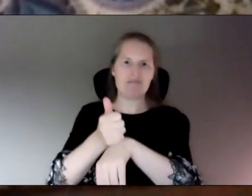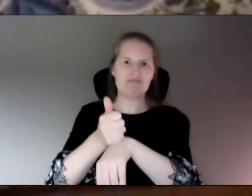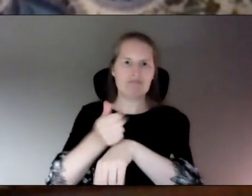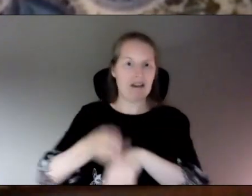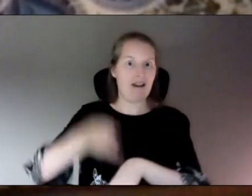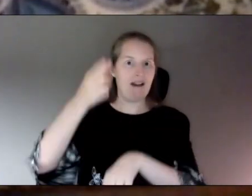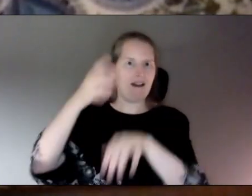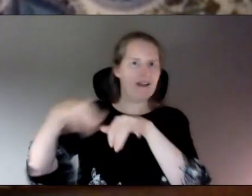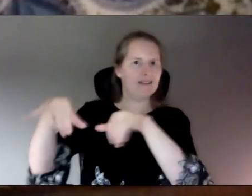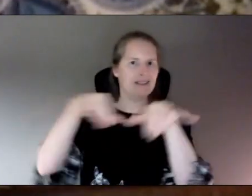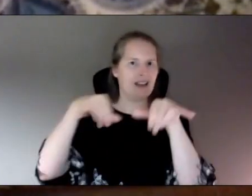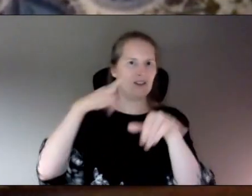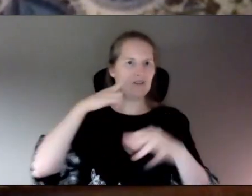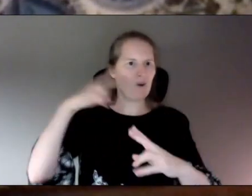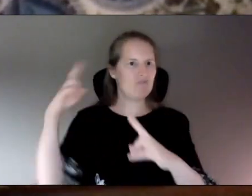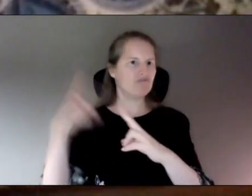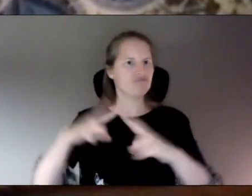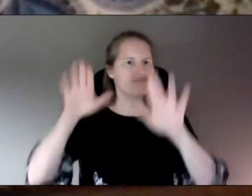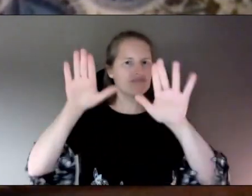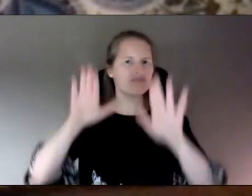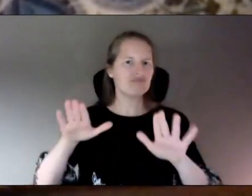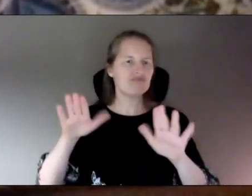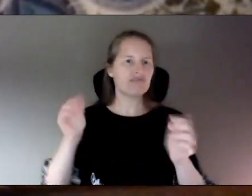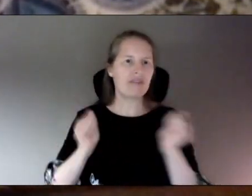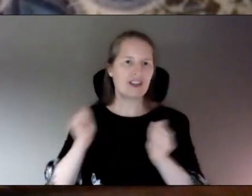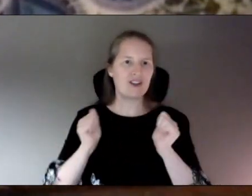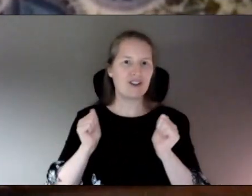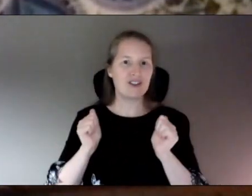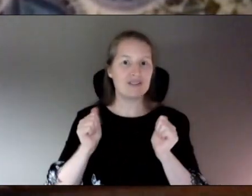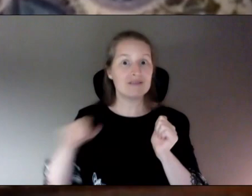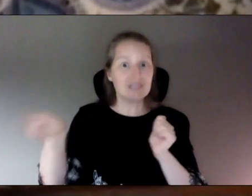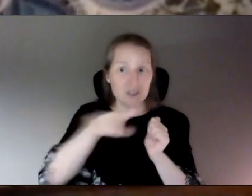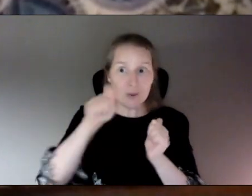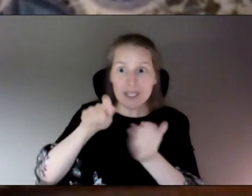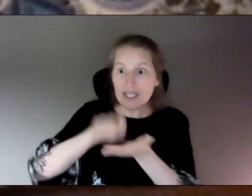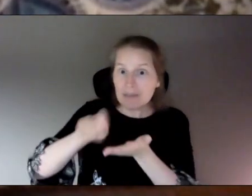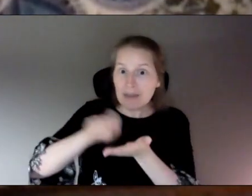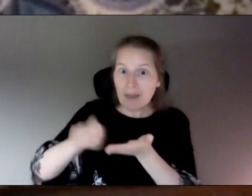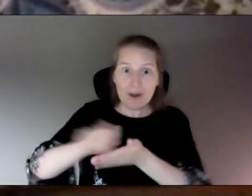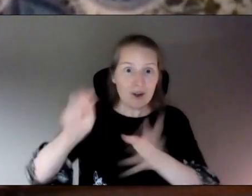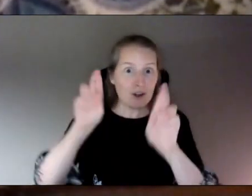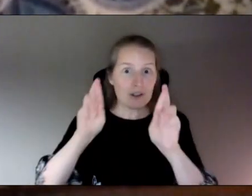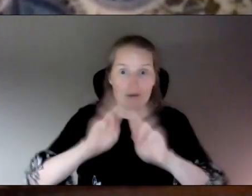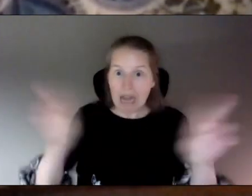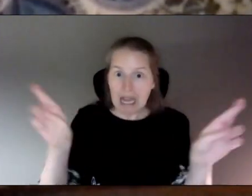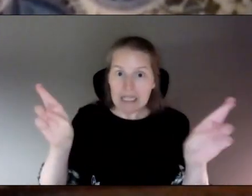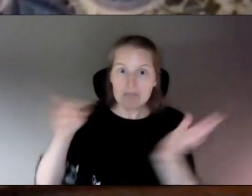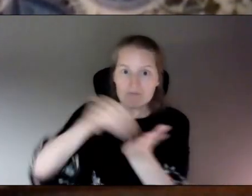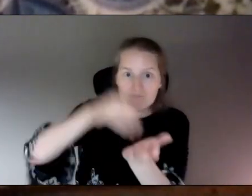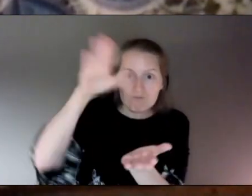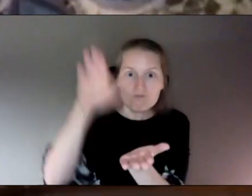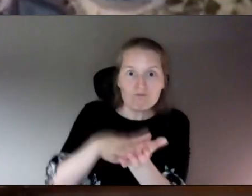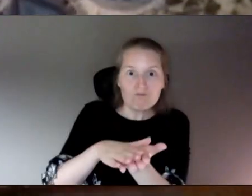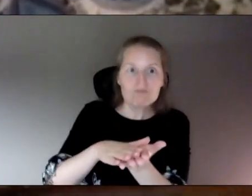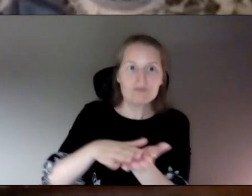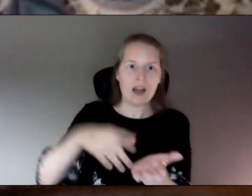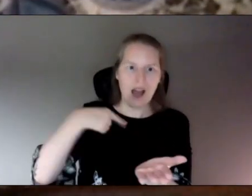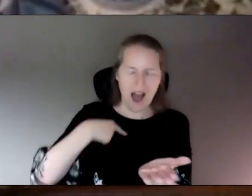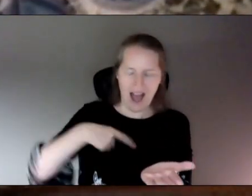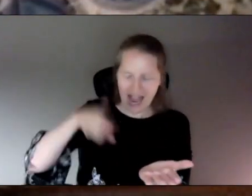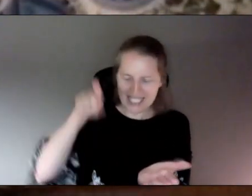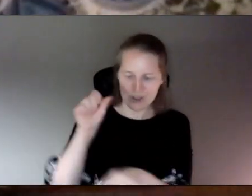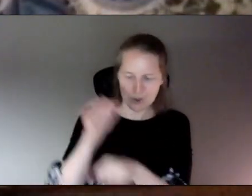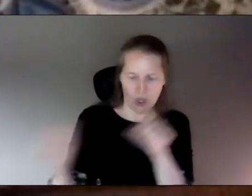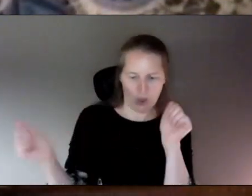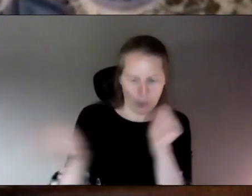for excellence in theater. So grab your pens and paper, write this down on your bucket list. I need to work